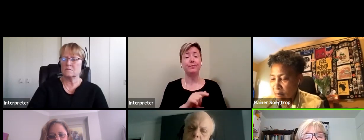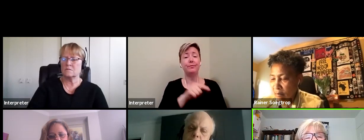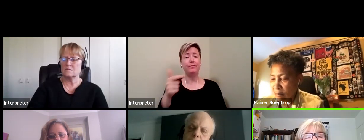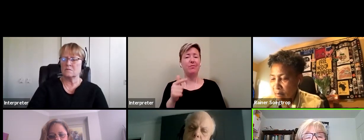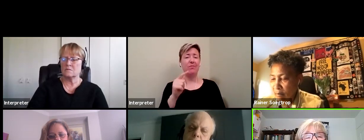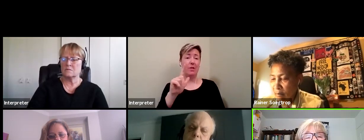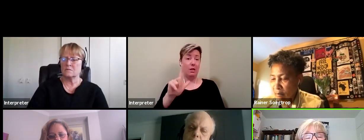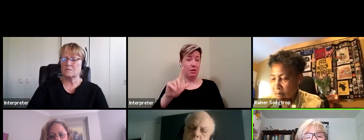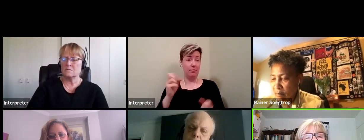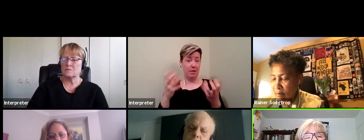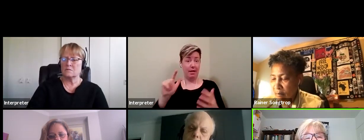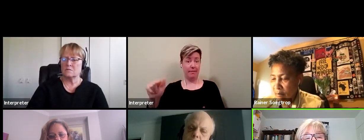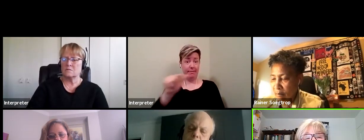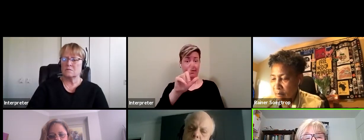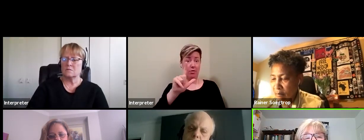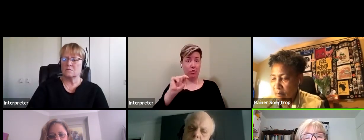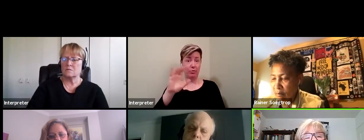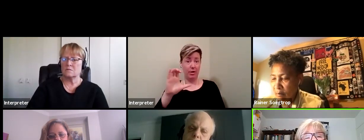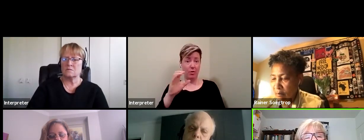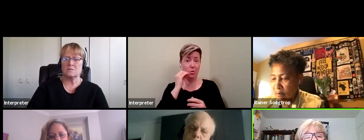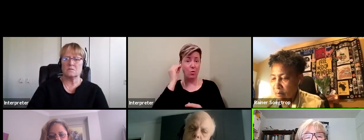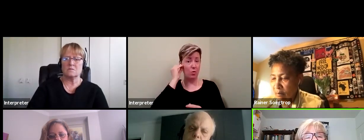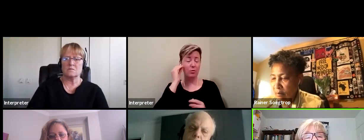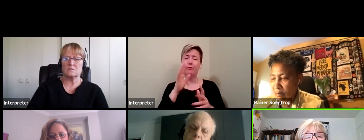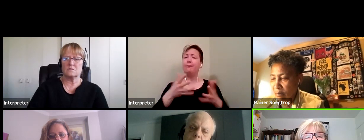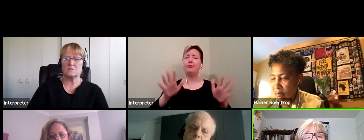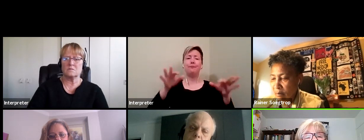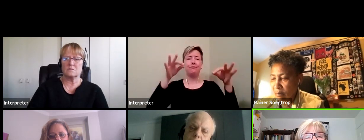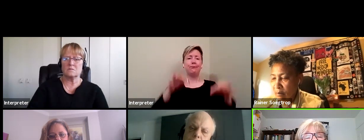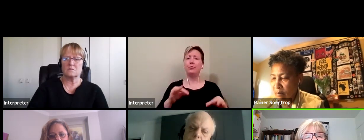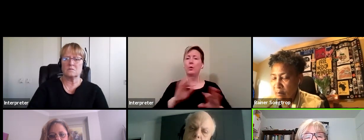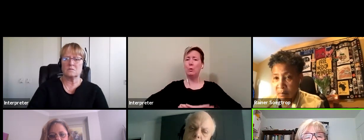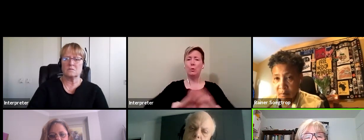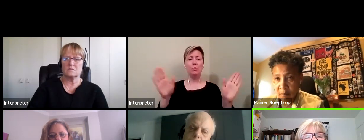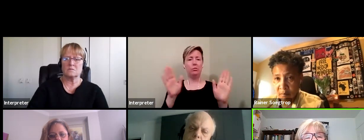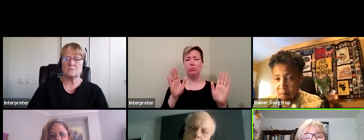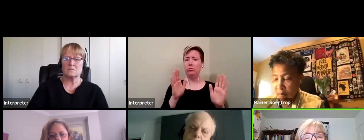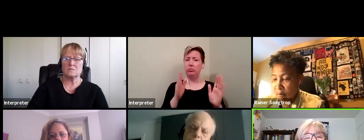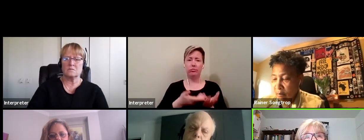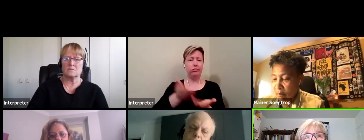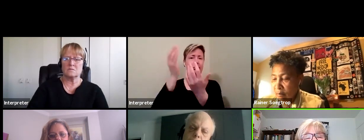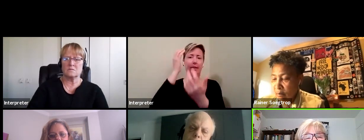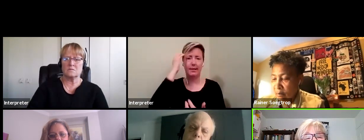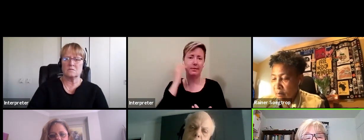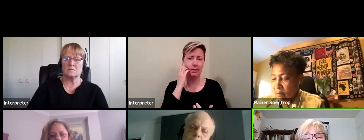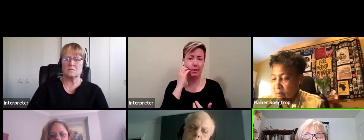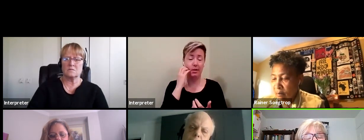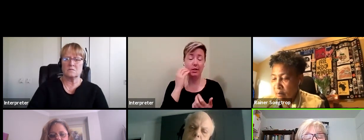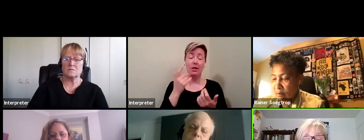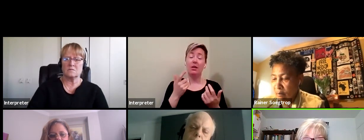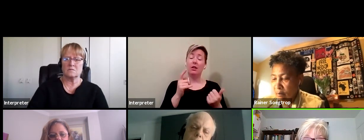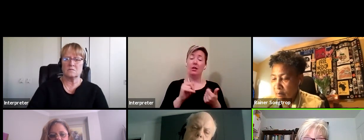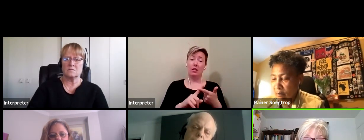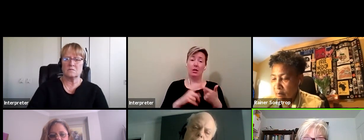said that they will not send patients to hospital. The Minister of Health and the Chief